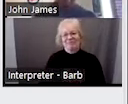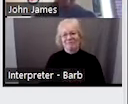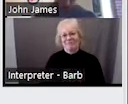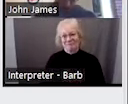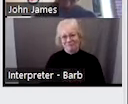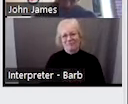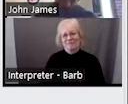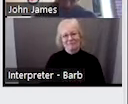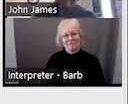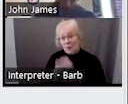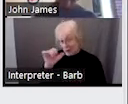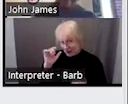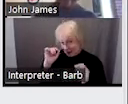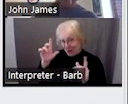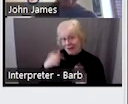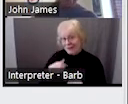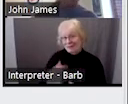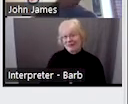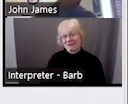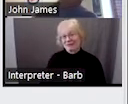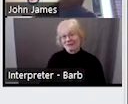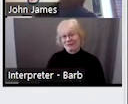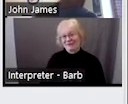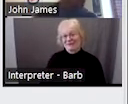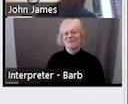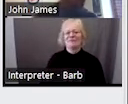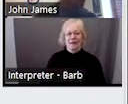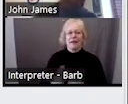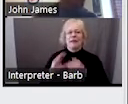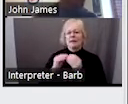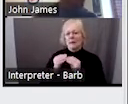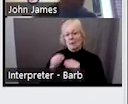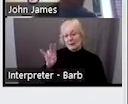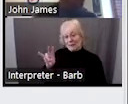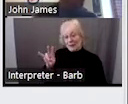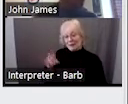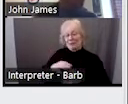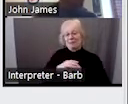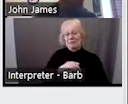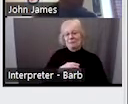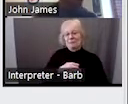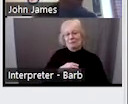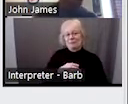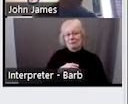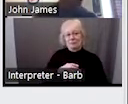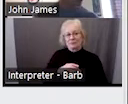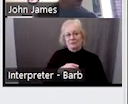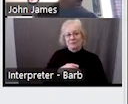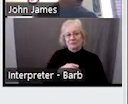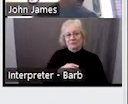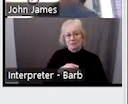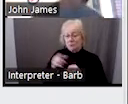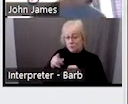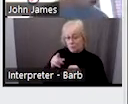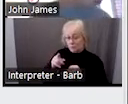It wouldn't surprise me. All right, question number 7. Did you have a job experience